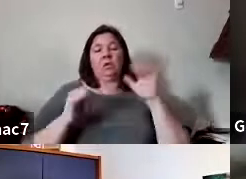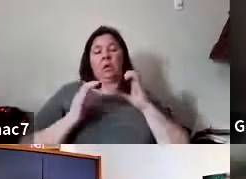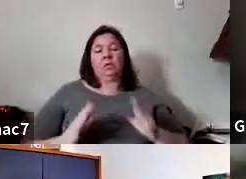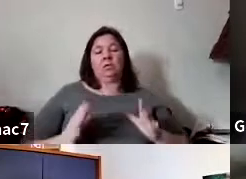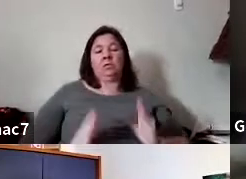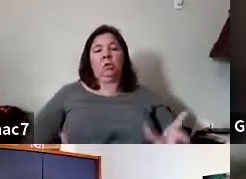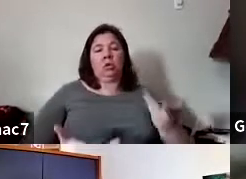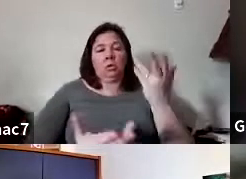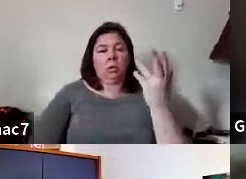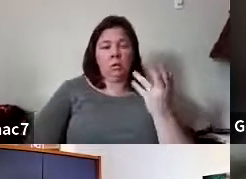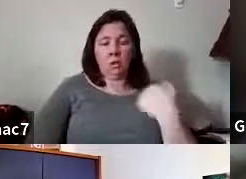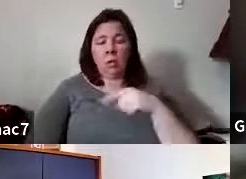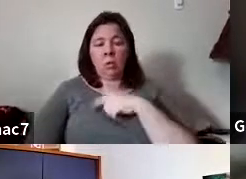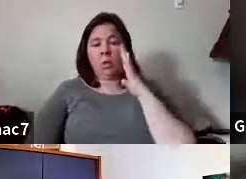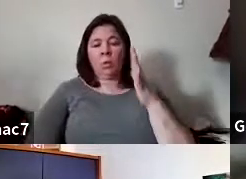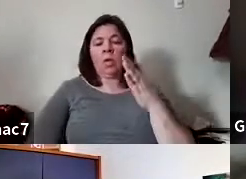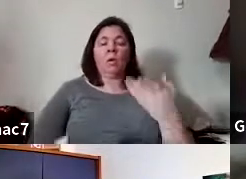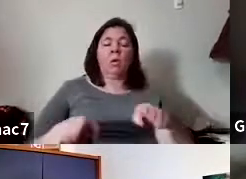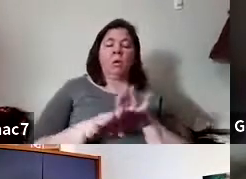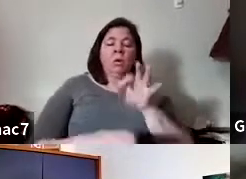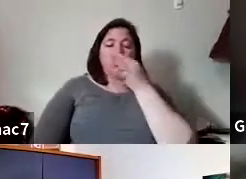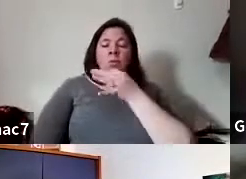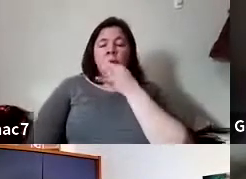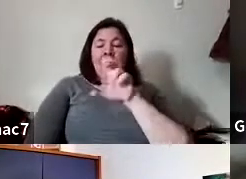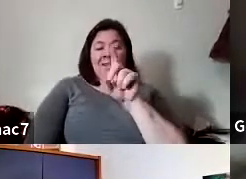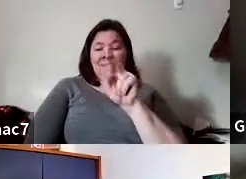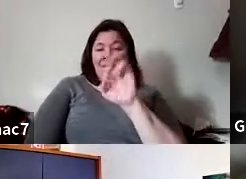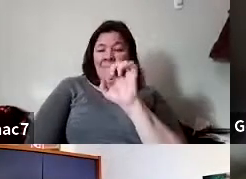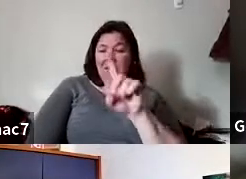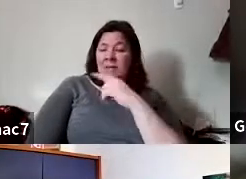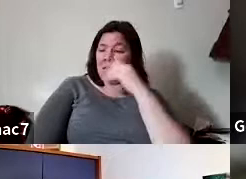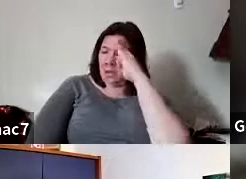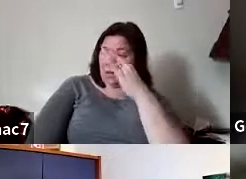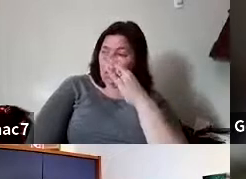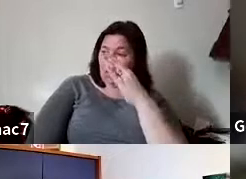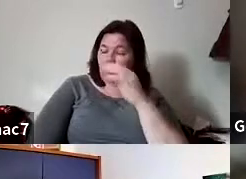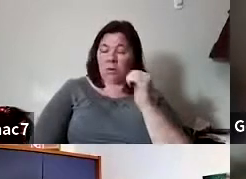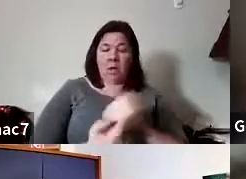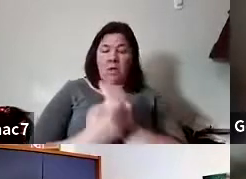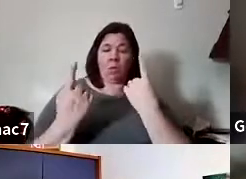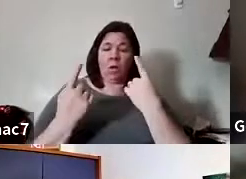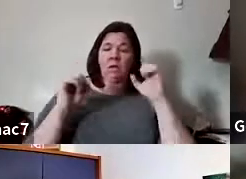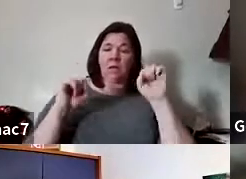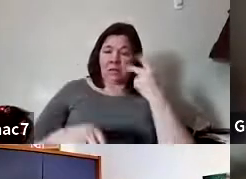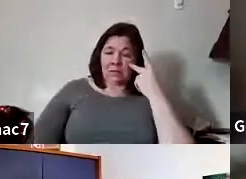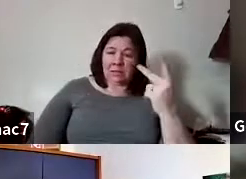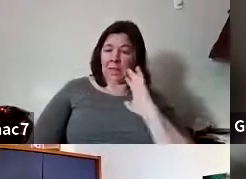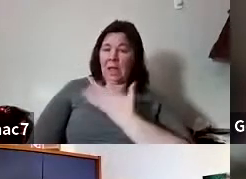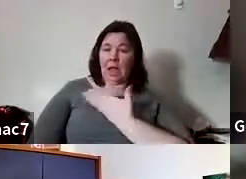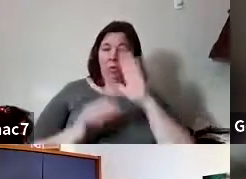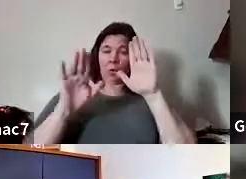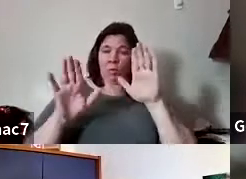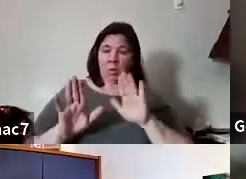Excellent. Thank you, Dr. We're going to be wrapping up soon. David, do you want to just say hello quickly that everyone can see our